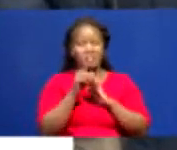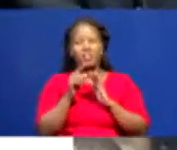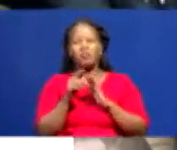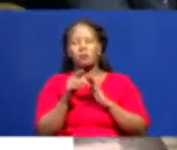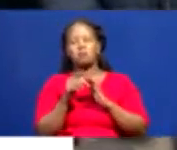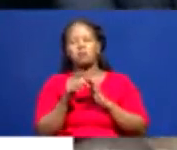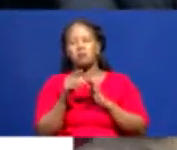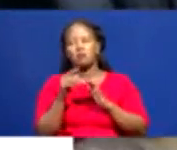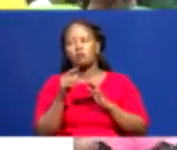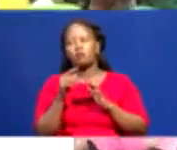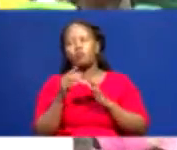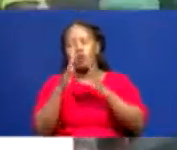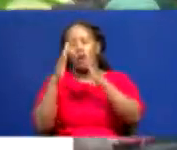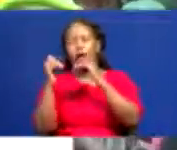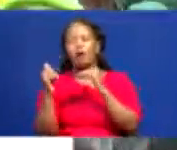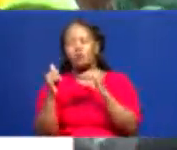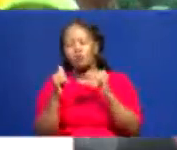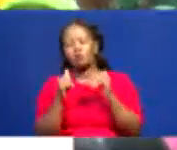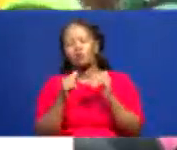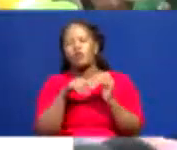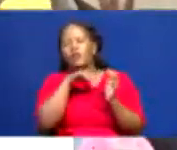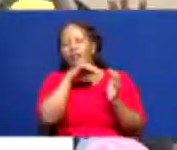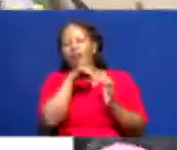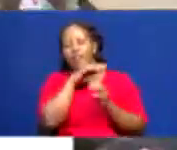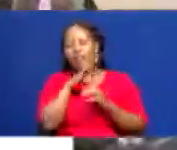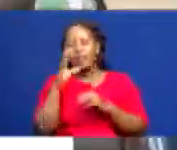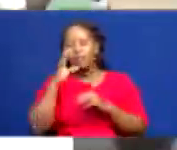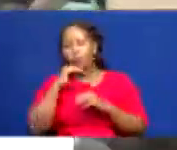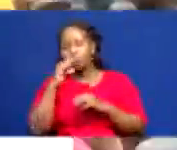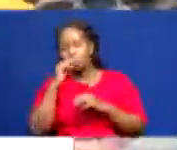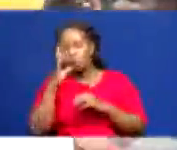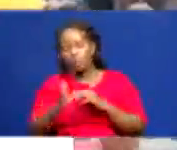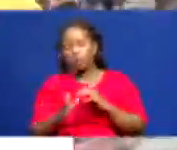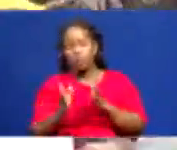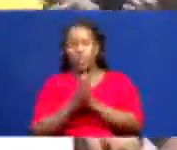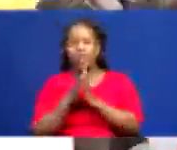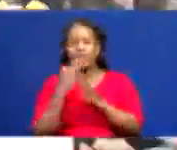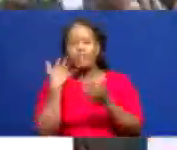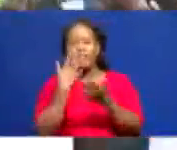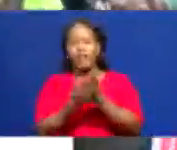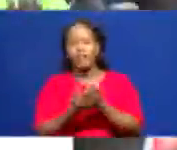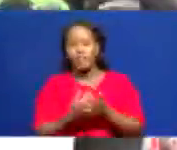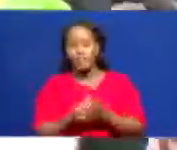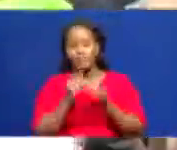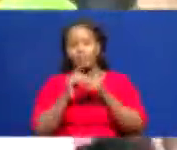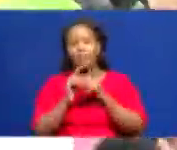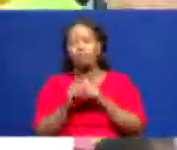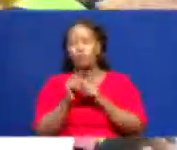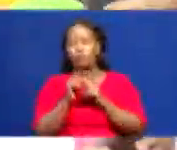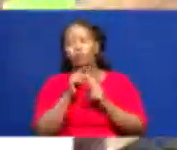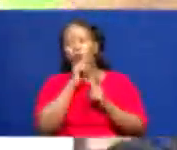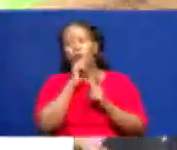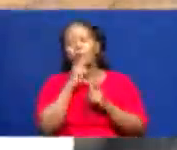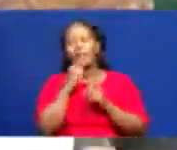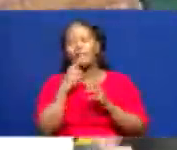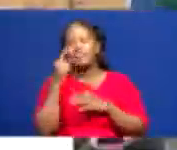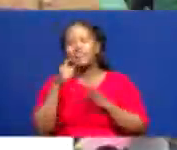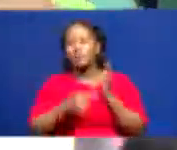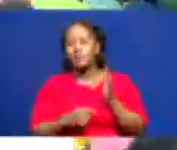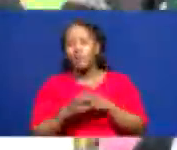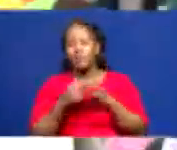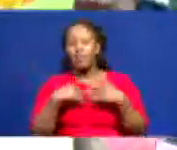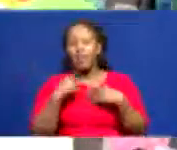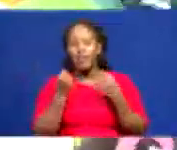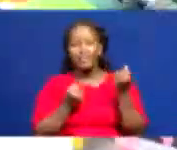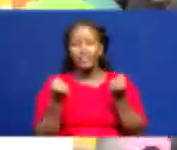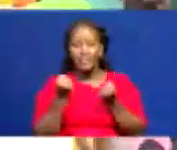spokesman, Dennis Onyango, along Mbagathi Way and arrested him. According to Etale, Dennis' son said they had driven off